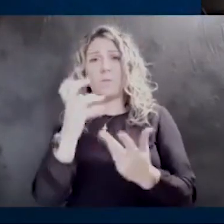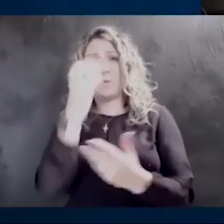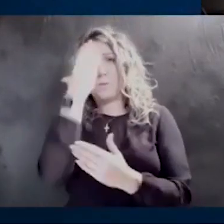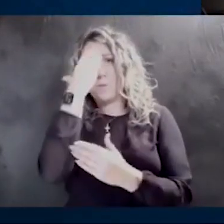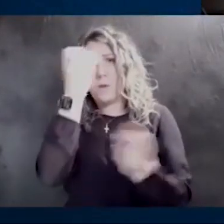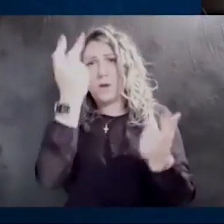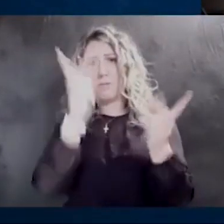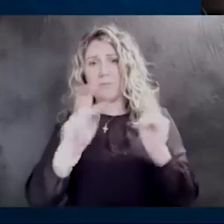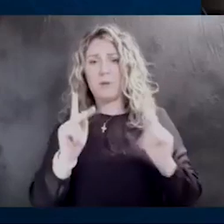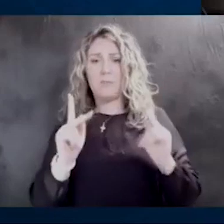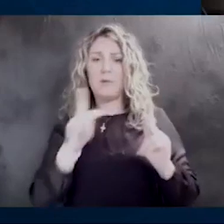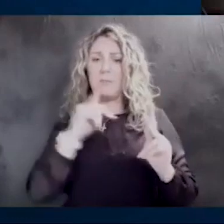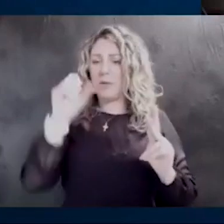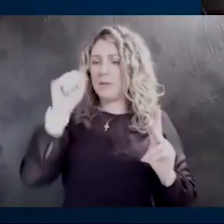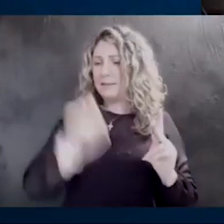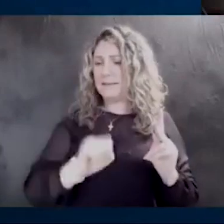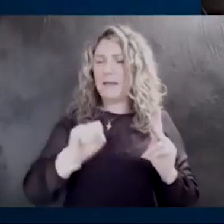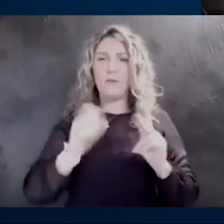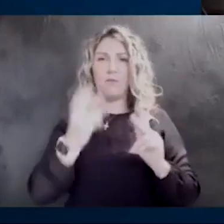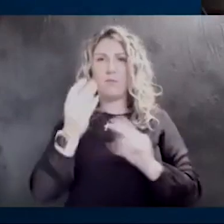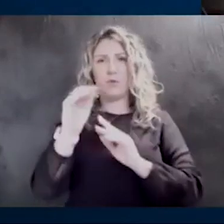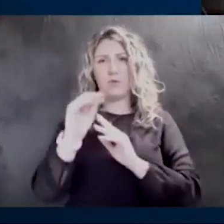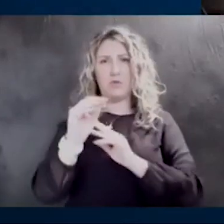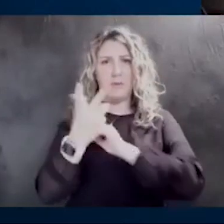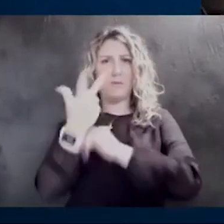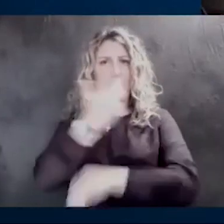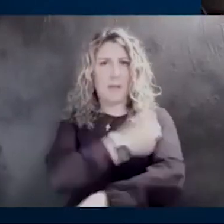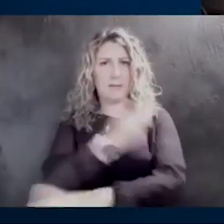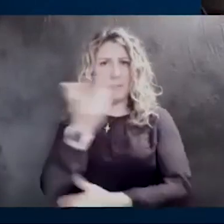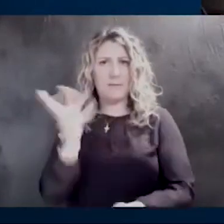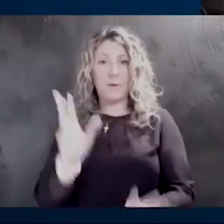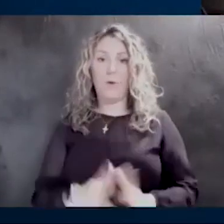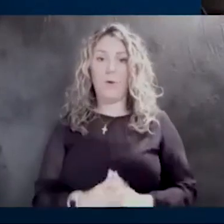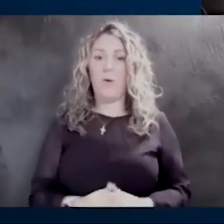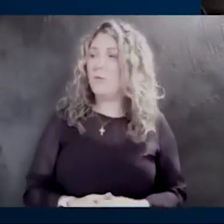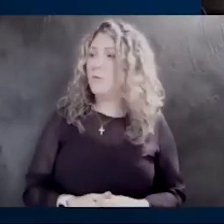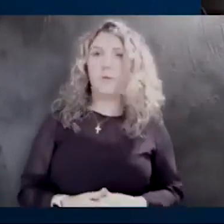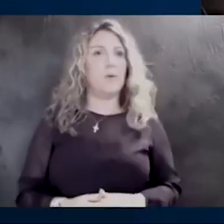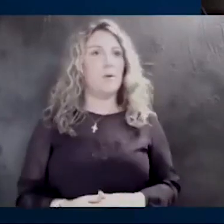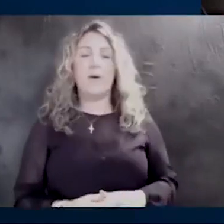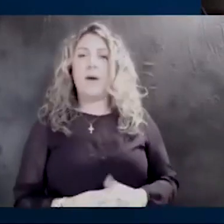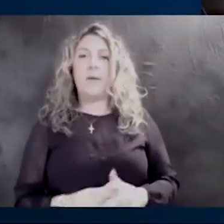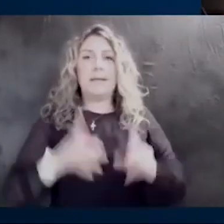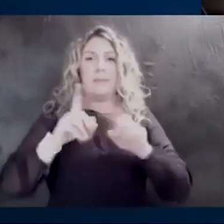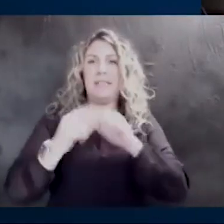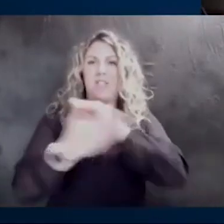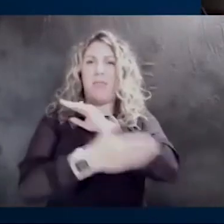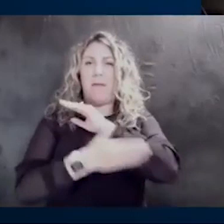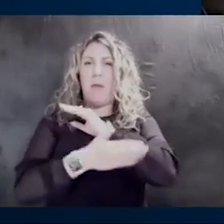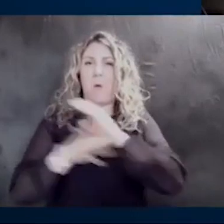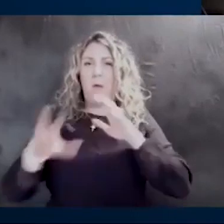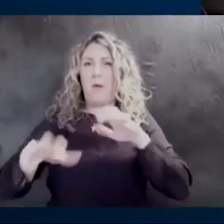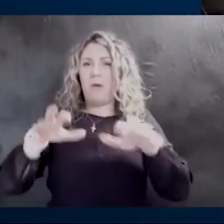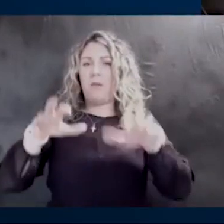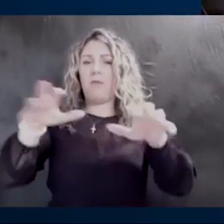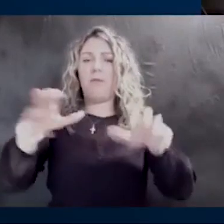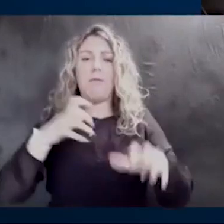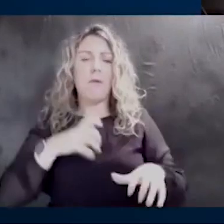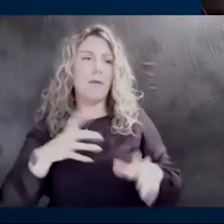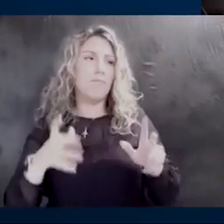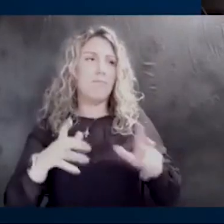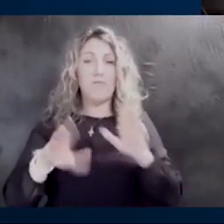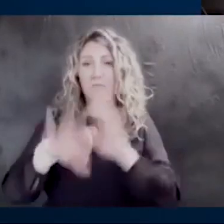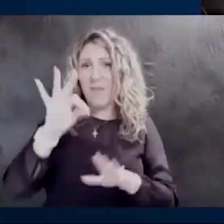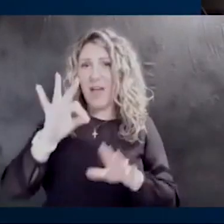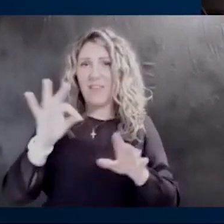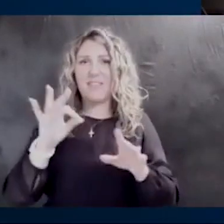in southern Missouri are vaccinated. Oh gosh, it goes county to county. I can find the stats here in a minute, but